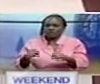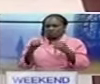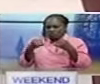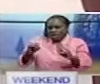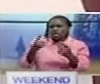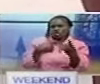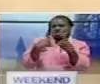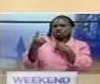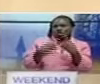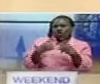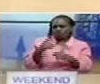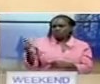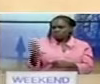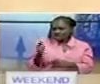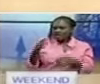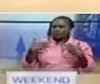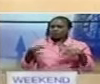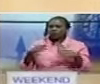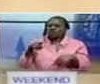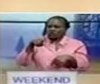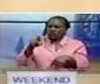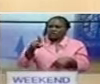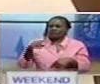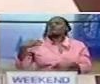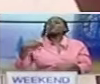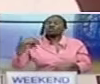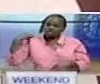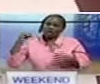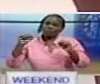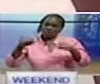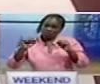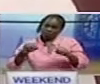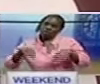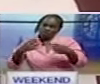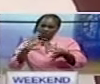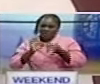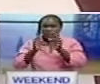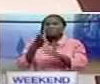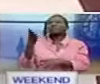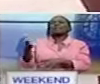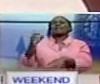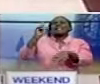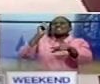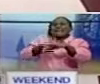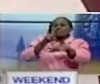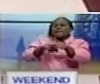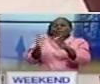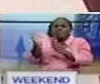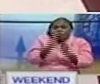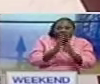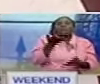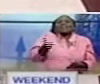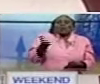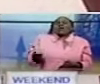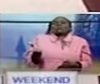to talk with the media people. You can try to volunteer and offer sign language interpretation during this program now.